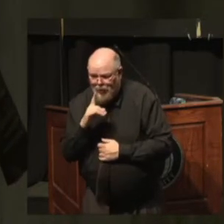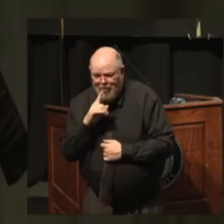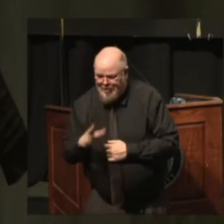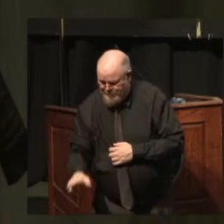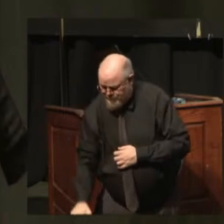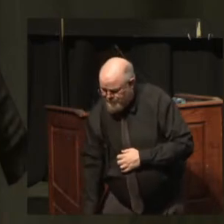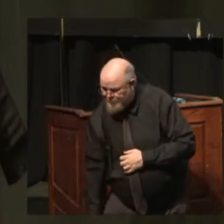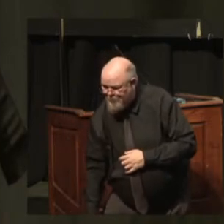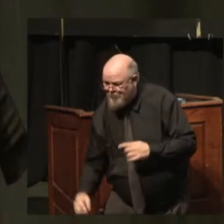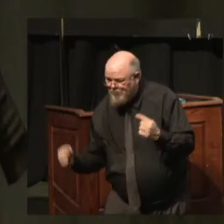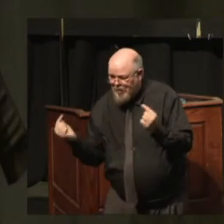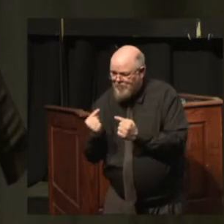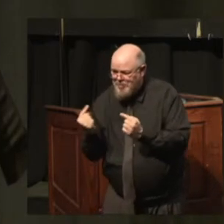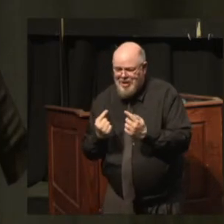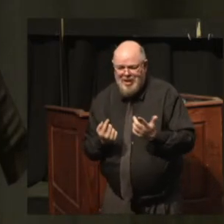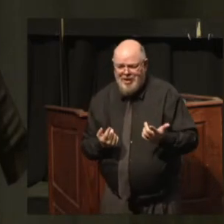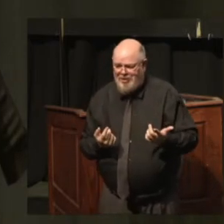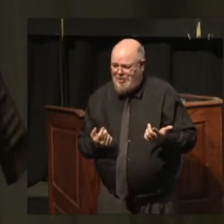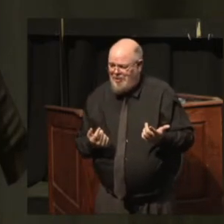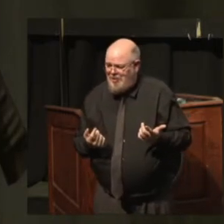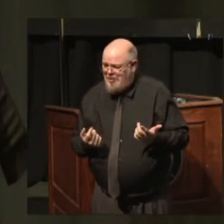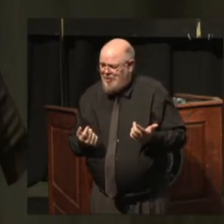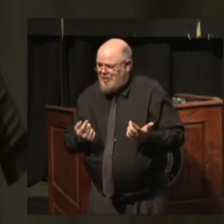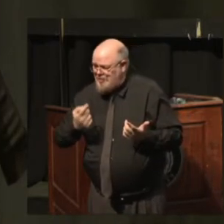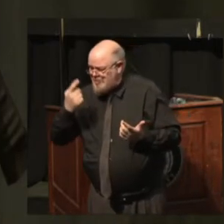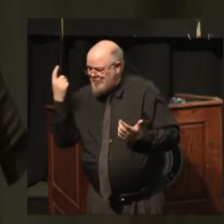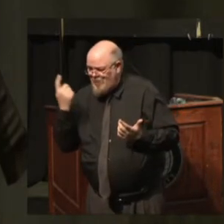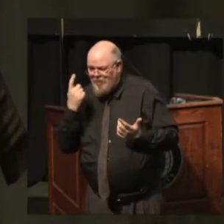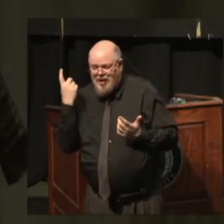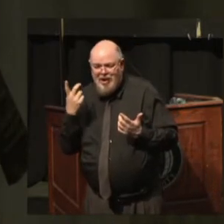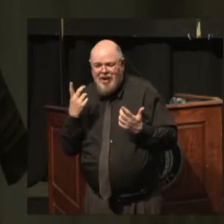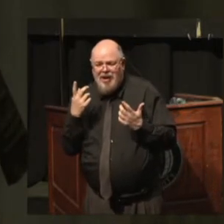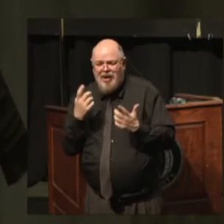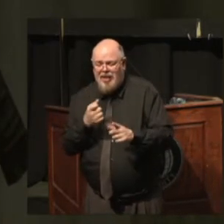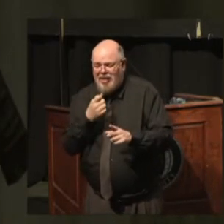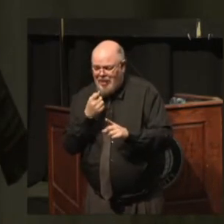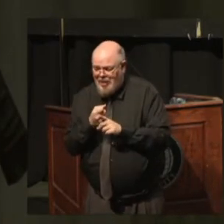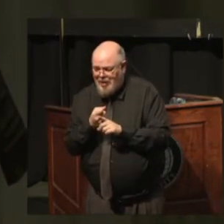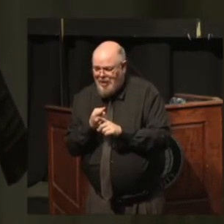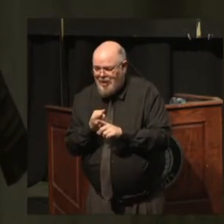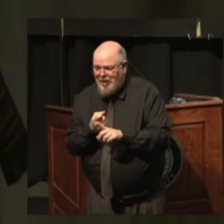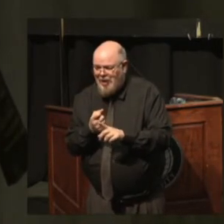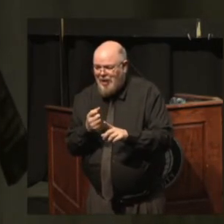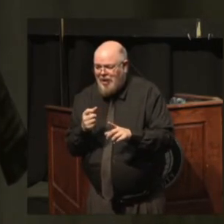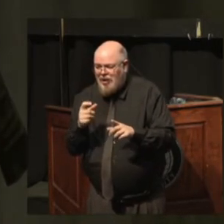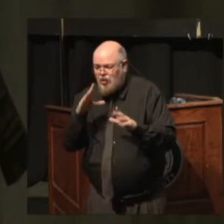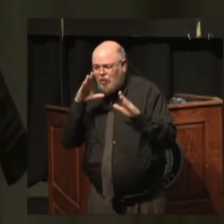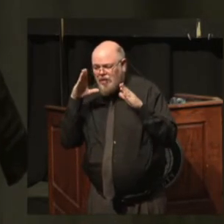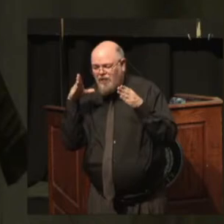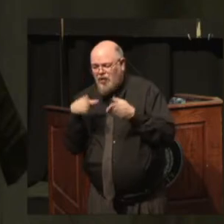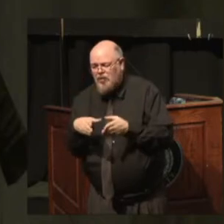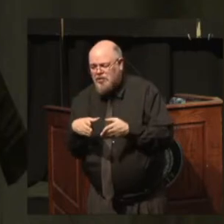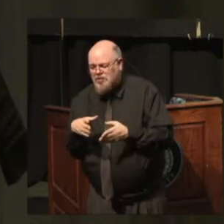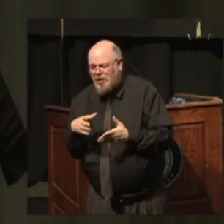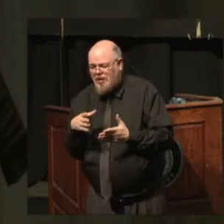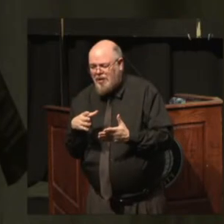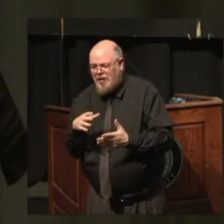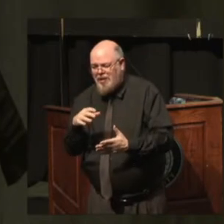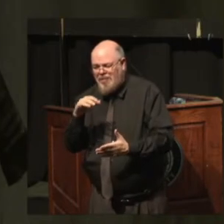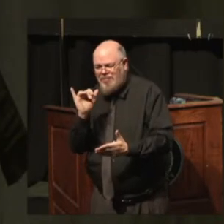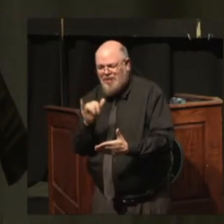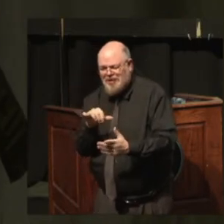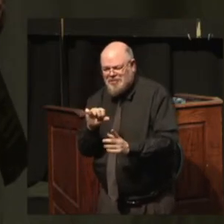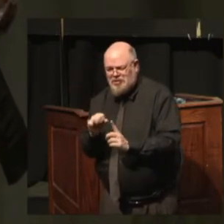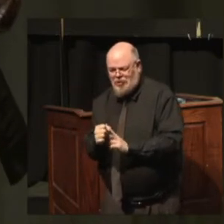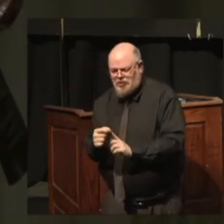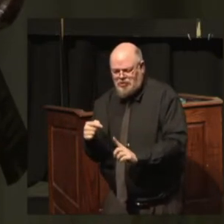right? I bumped it again. Or a bum knee, right? And you might be so focused on what's going on in that situation